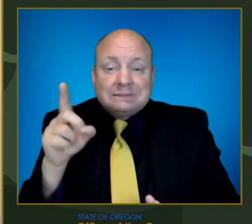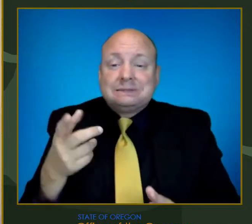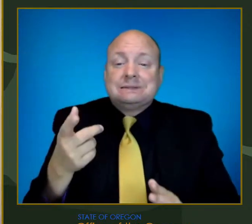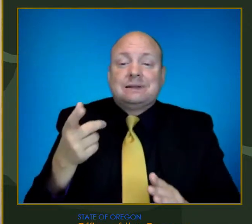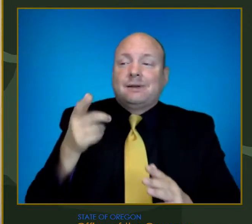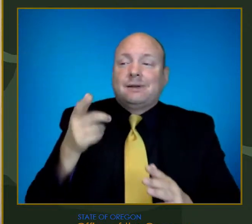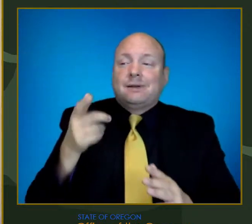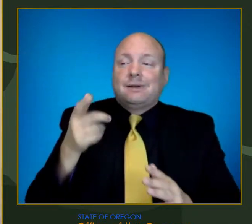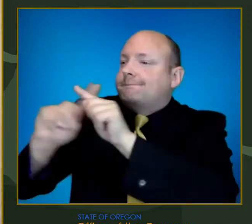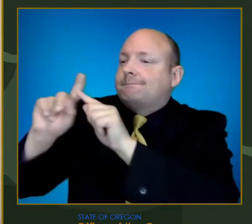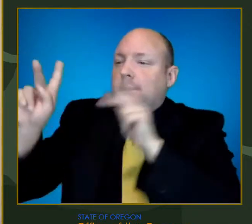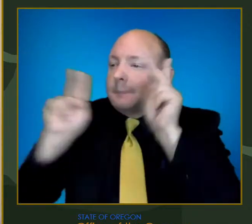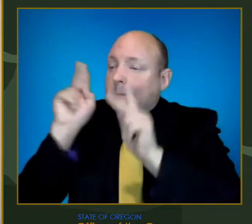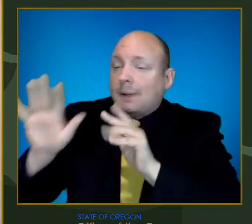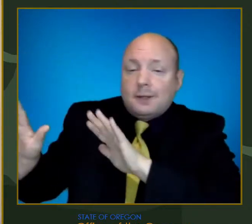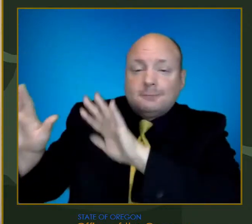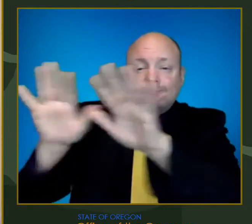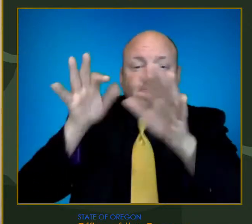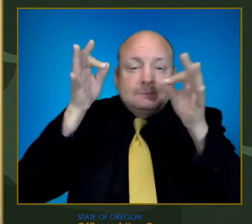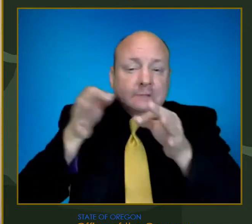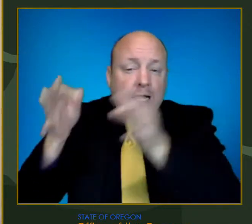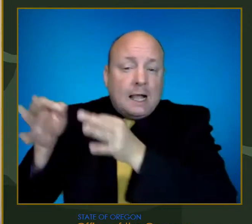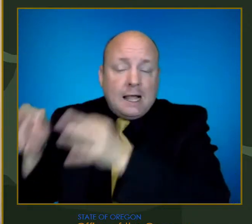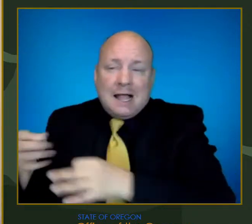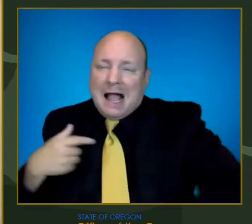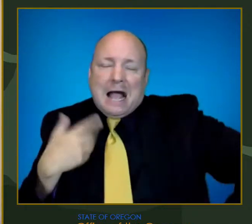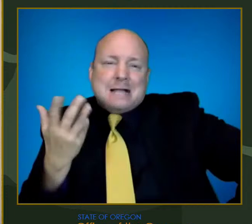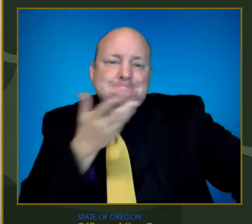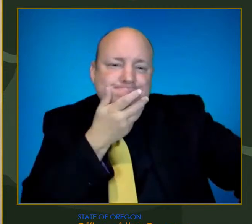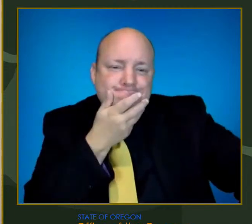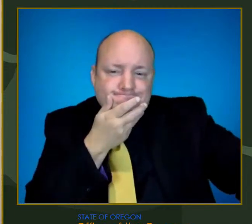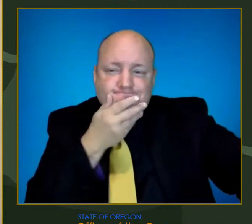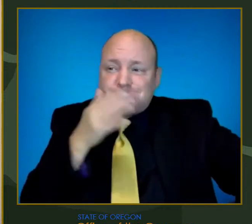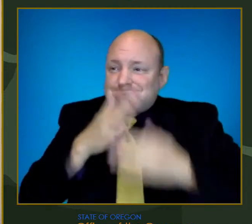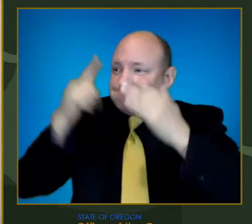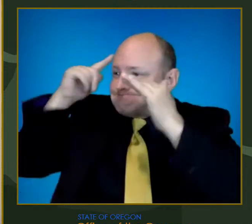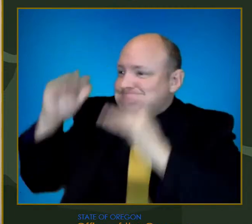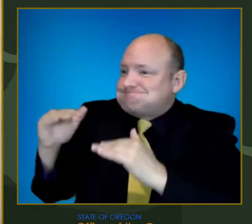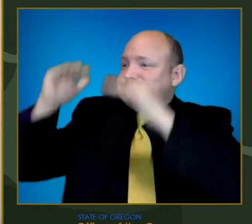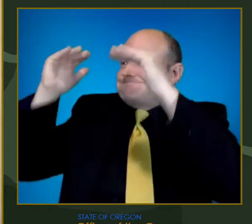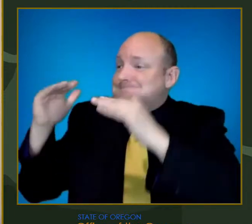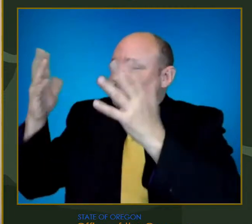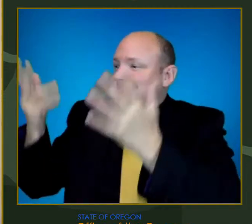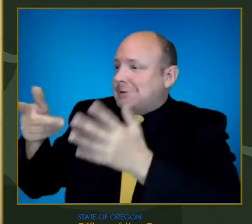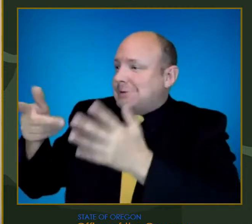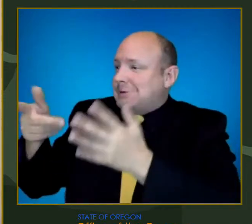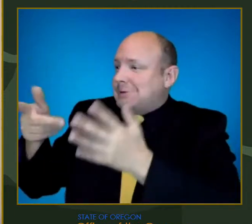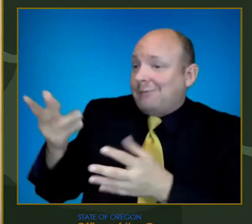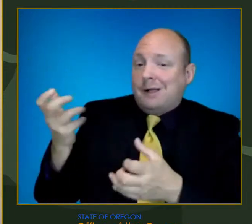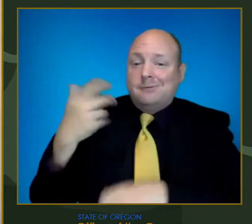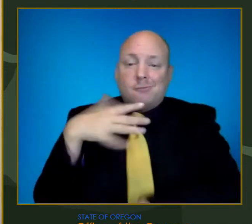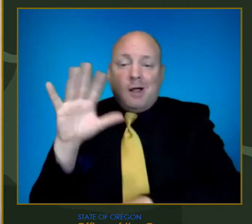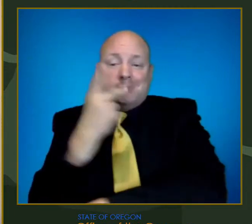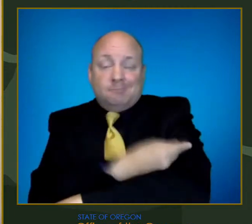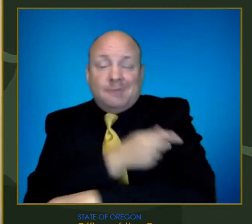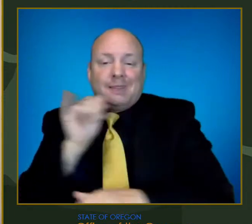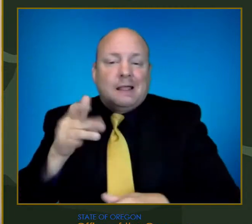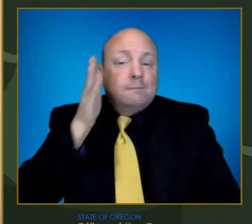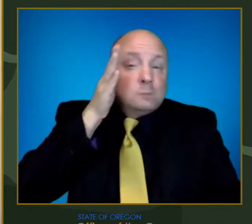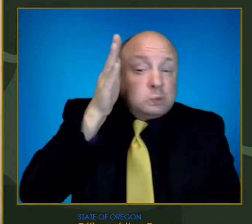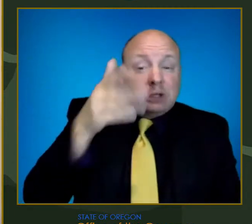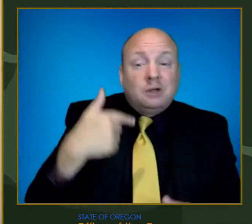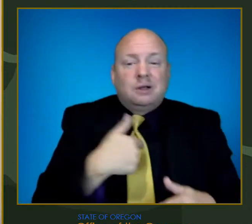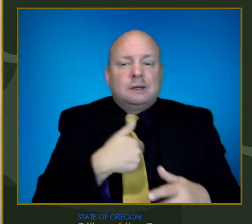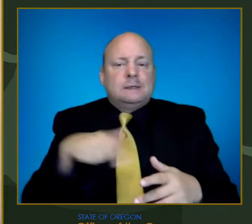to anybody, we know that during some of these critical times, we may have to do so. So we've set out some criteria, worked with